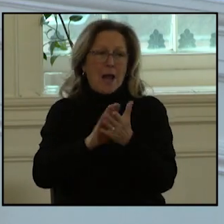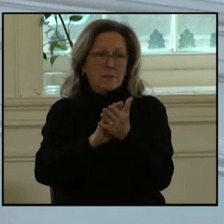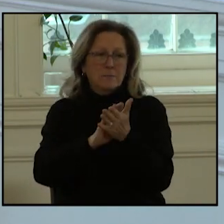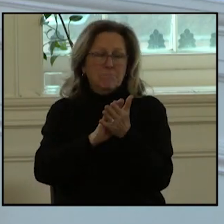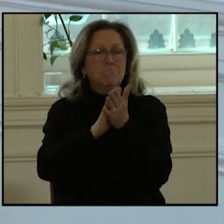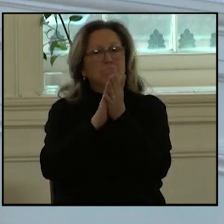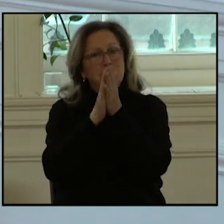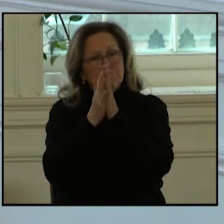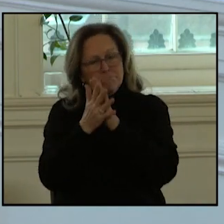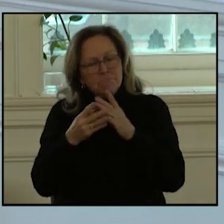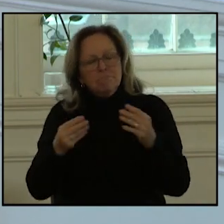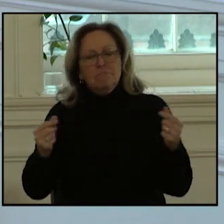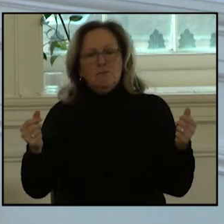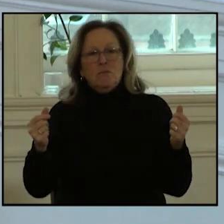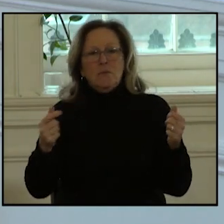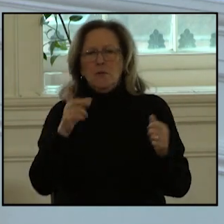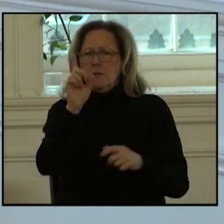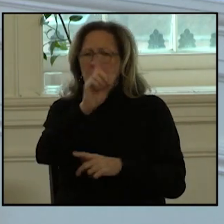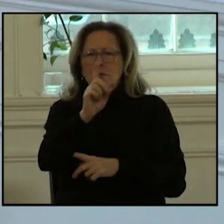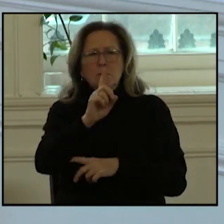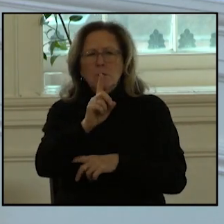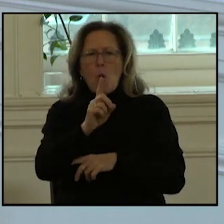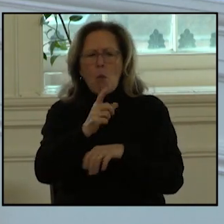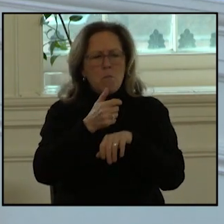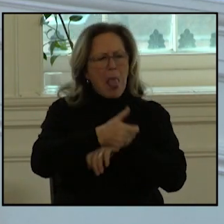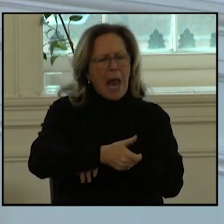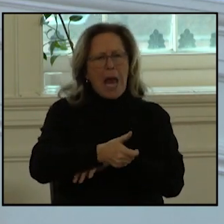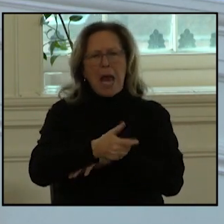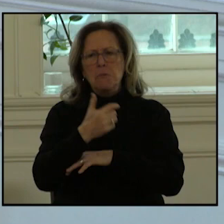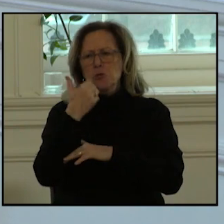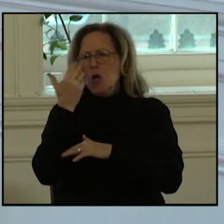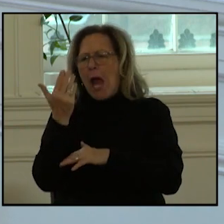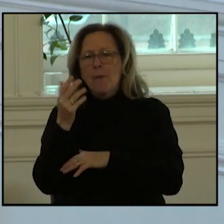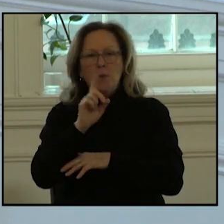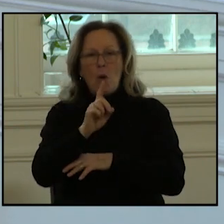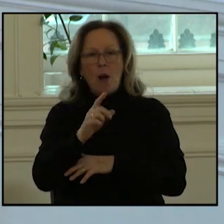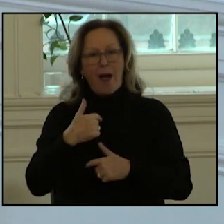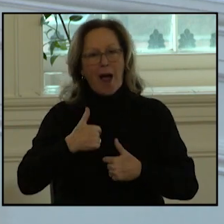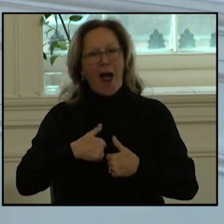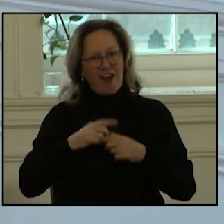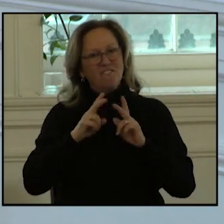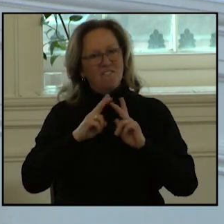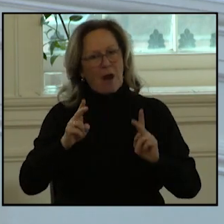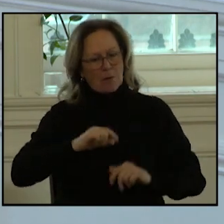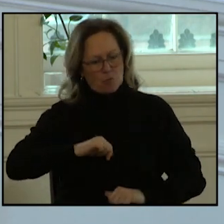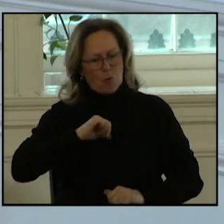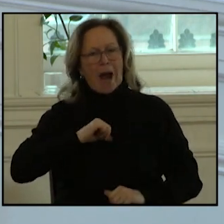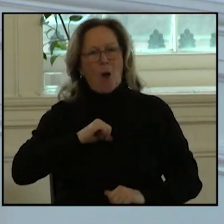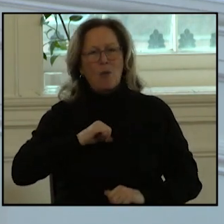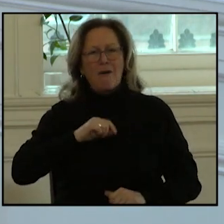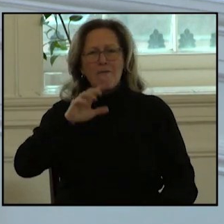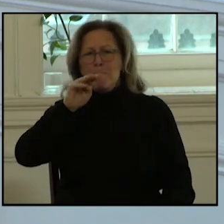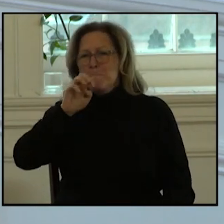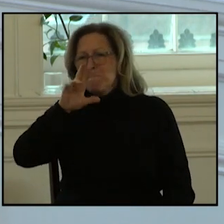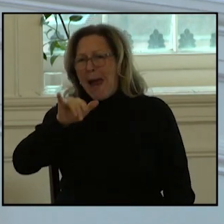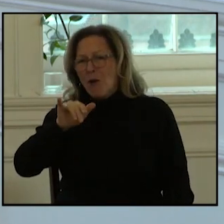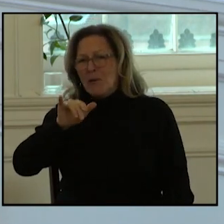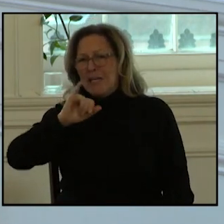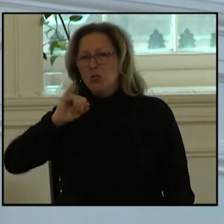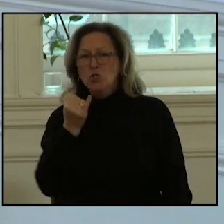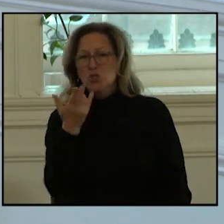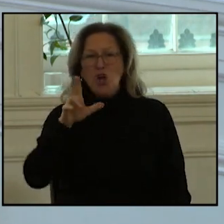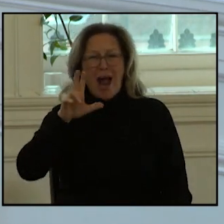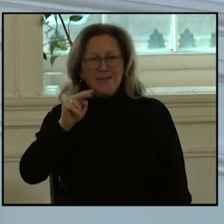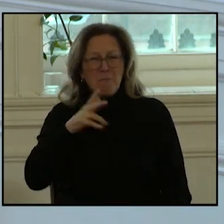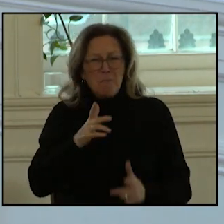wrong. Again, there is no blaming, shaming, or guilting. I am very proud of the woman that I came from, Mary Johnson. My